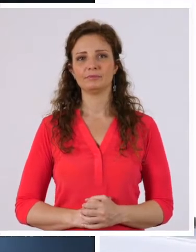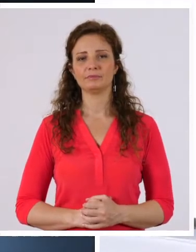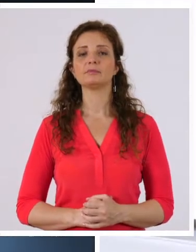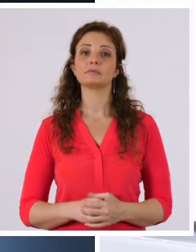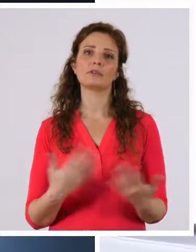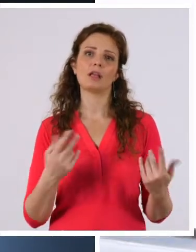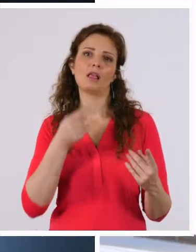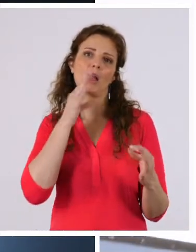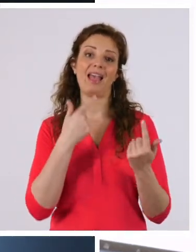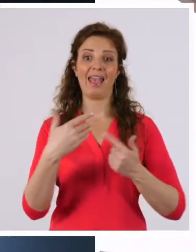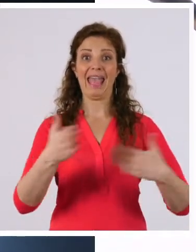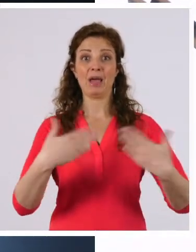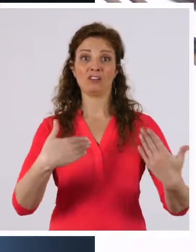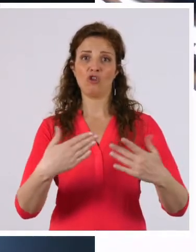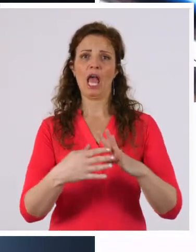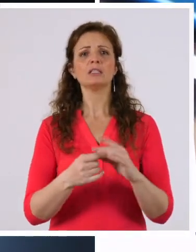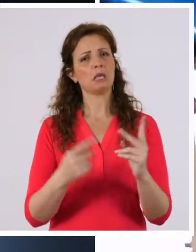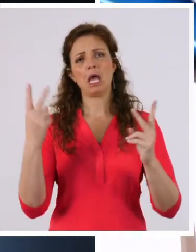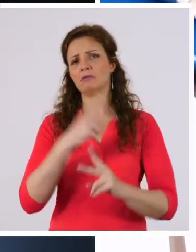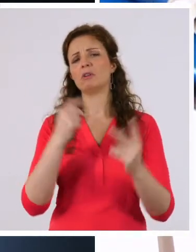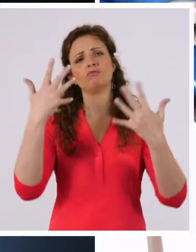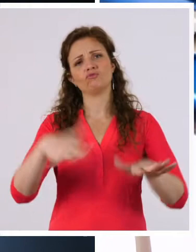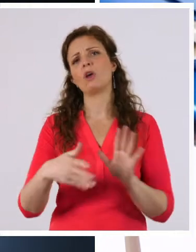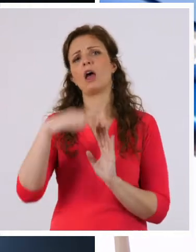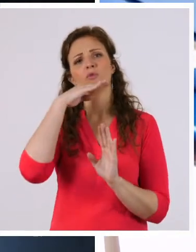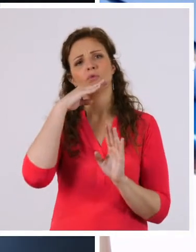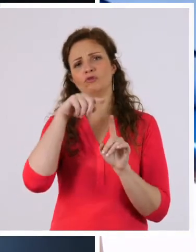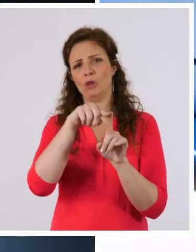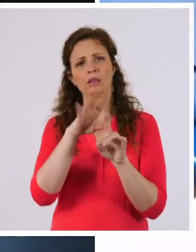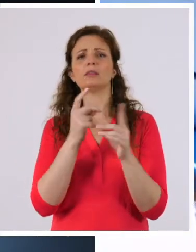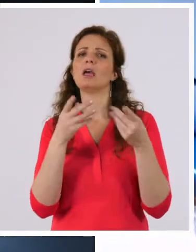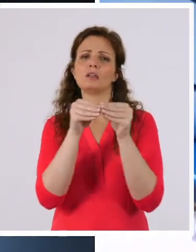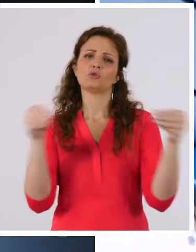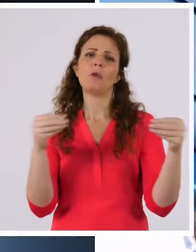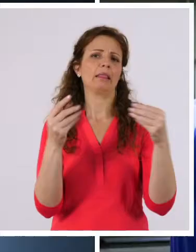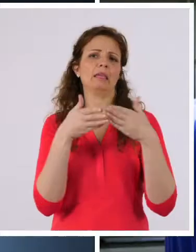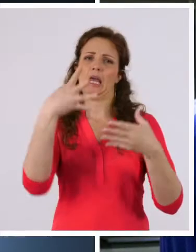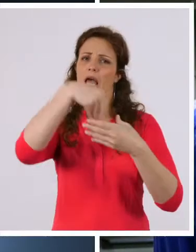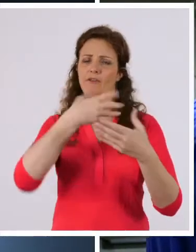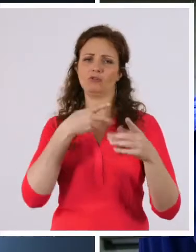The only emergency that could directly involve your participation,